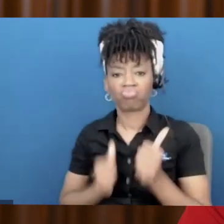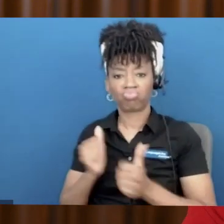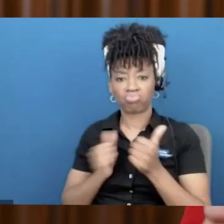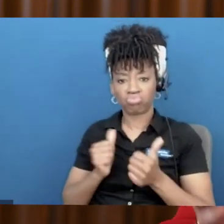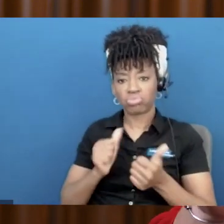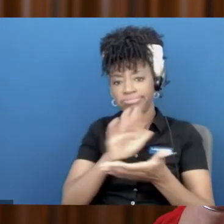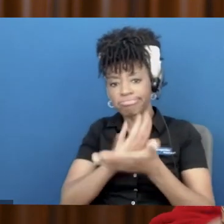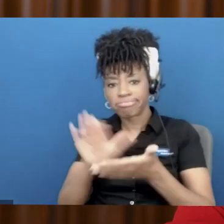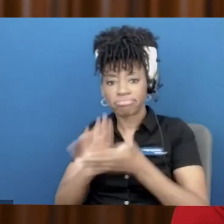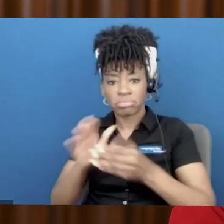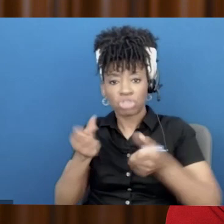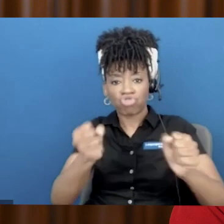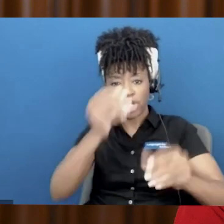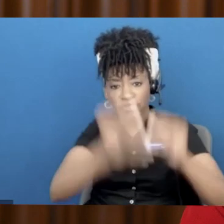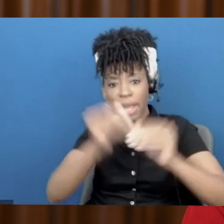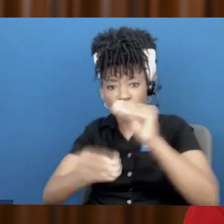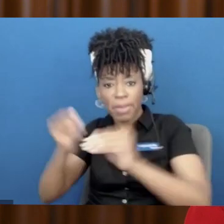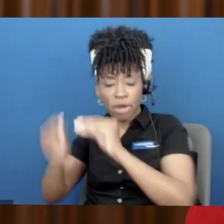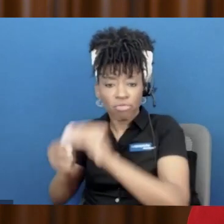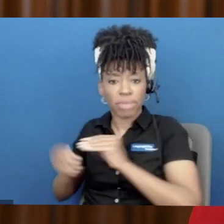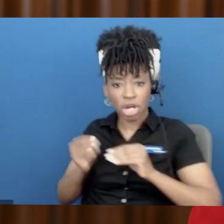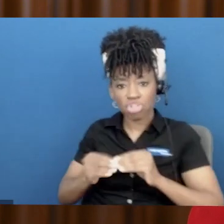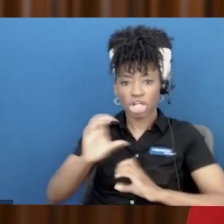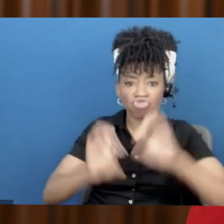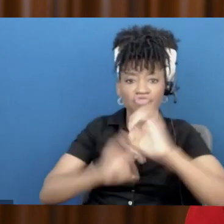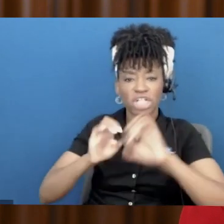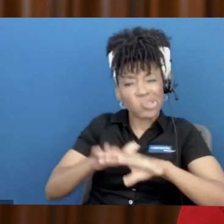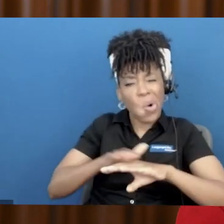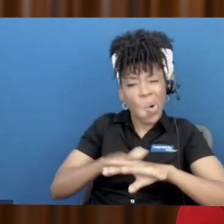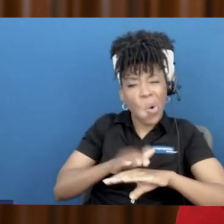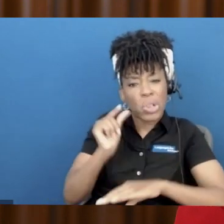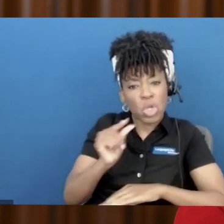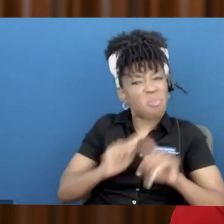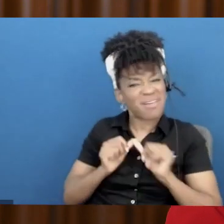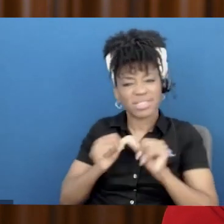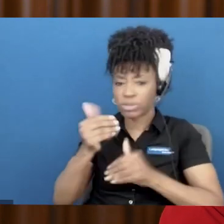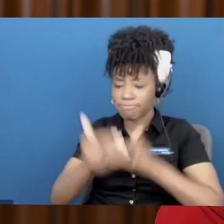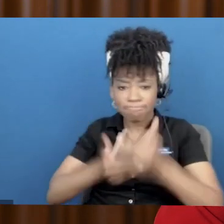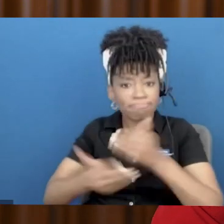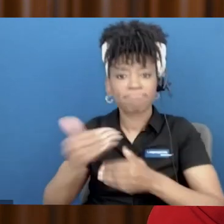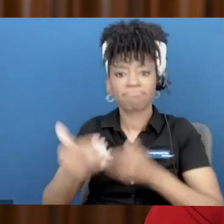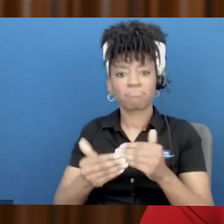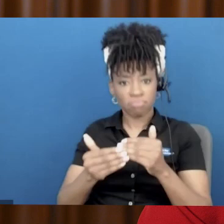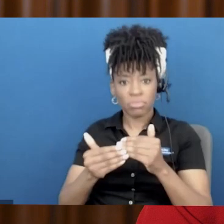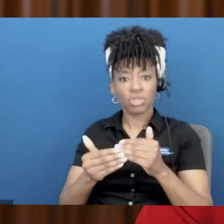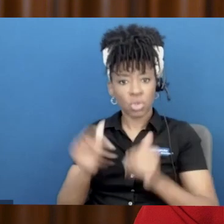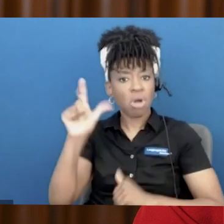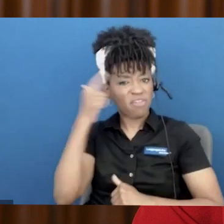projects, and more slowed a little, but kept going. Public workers have been an essential part of the